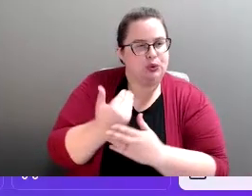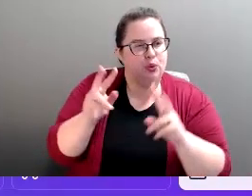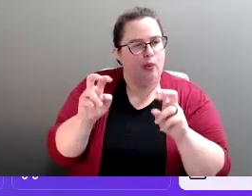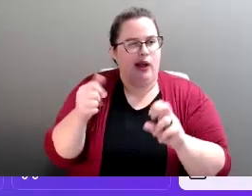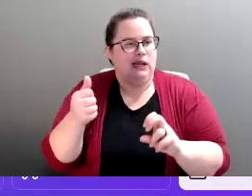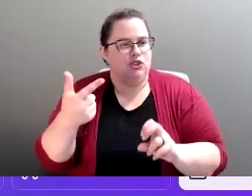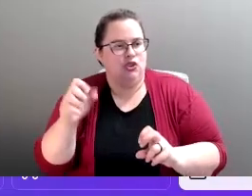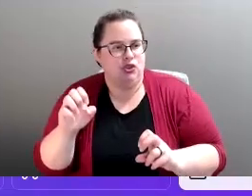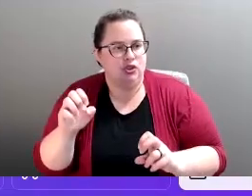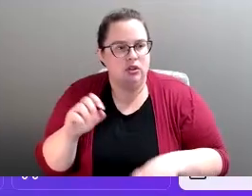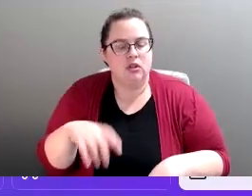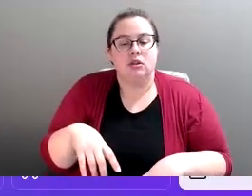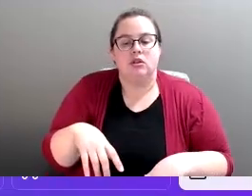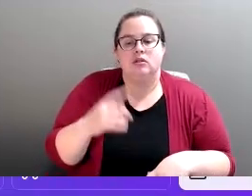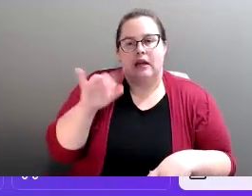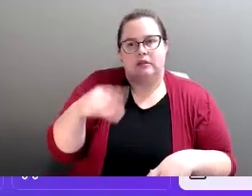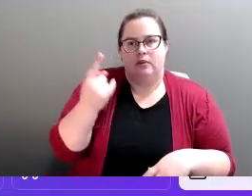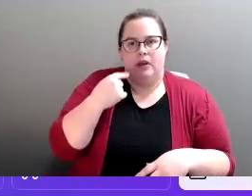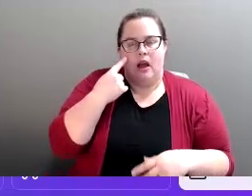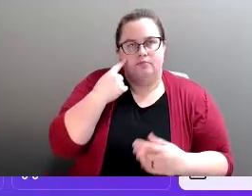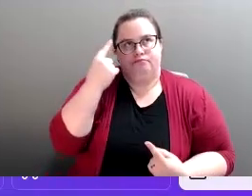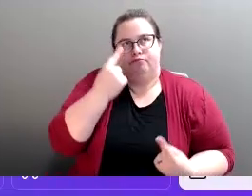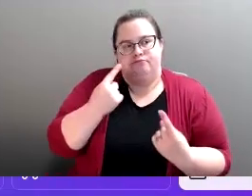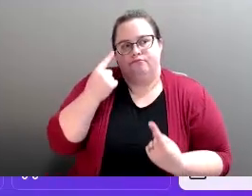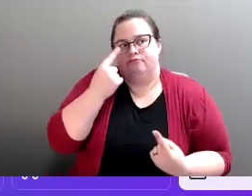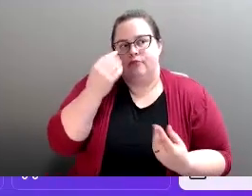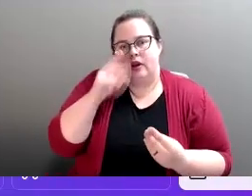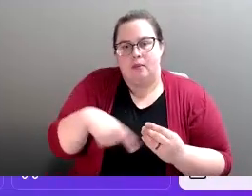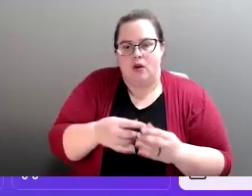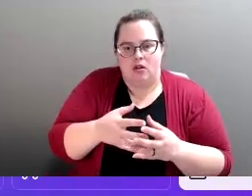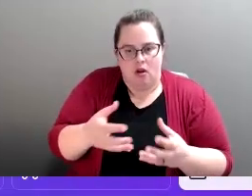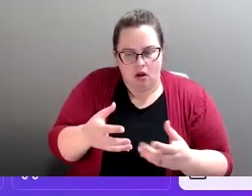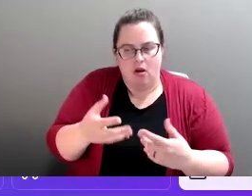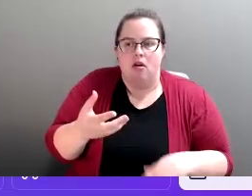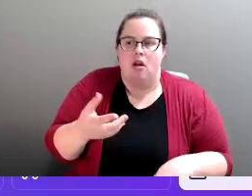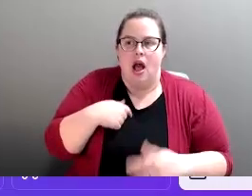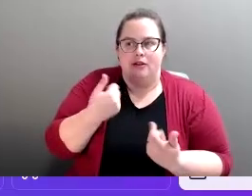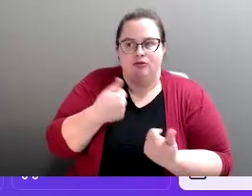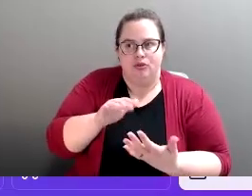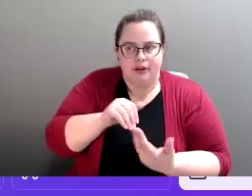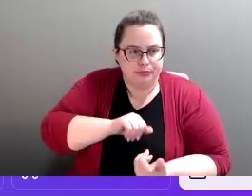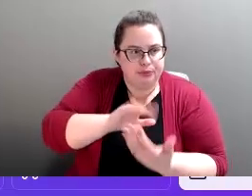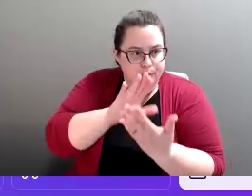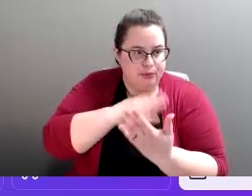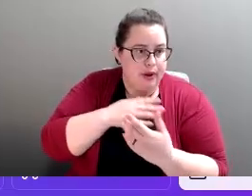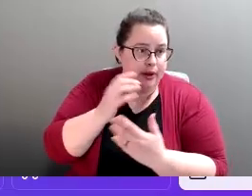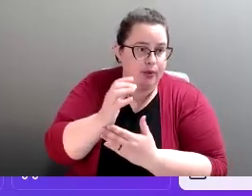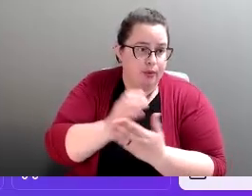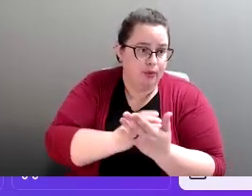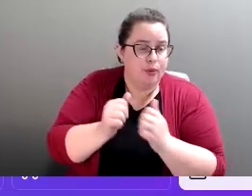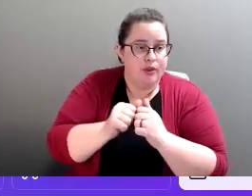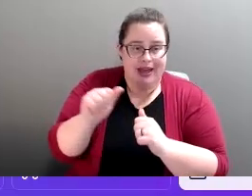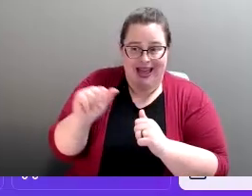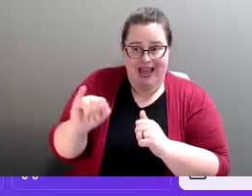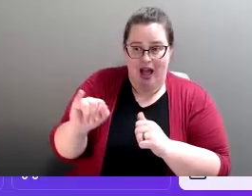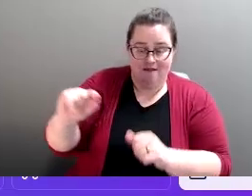this is something I think a lot about. I've approached my course trying to be AI first, like I'm really doing